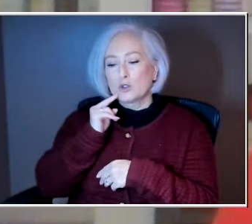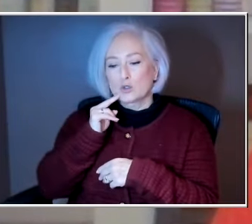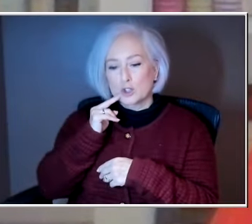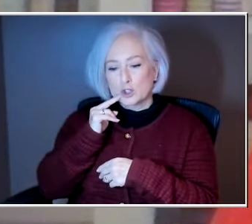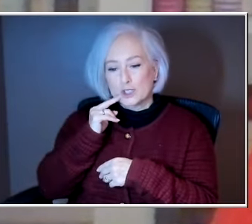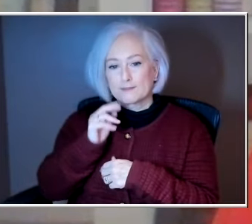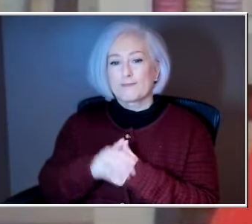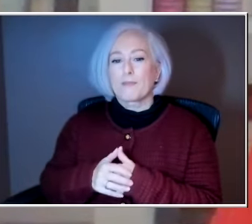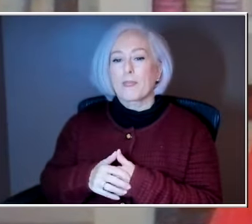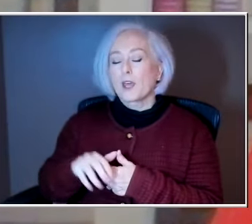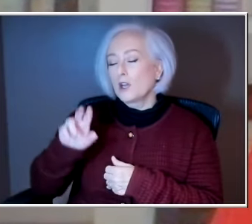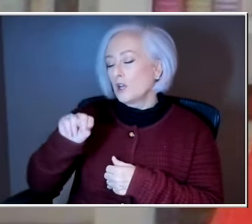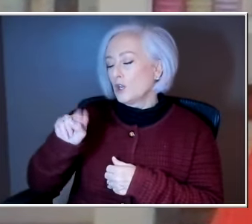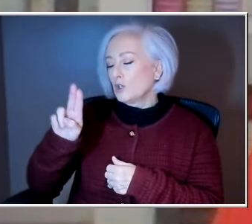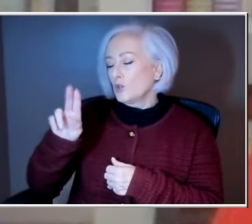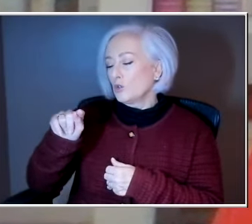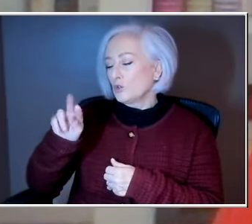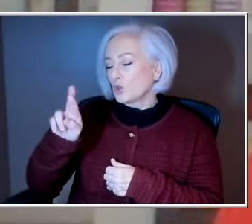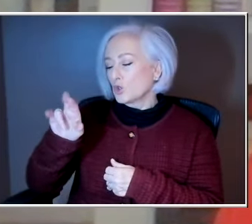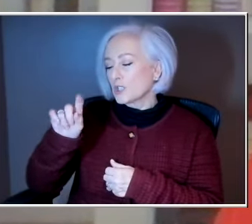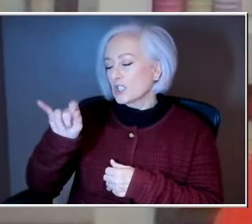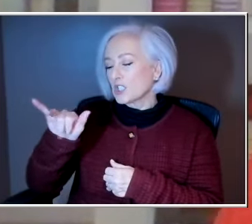there is less of a